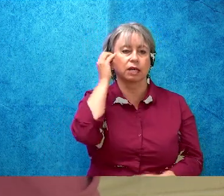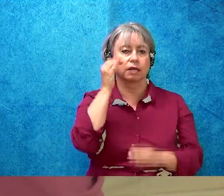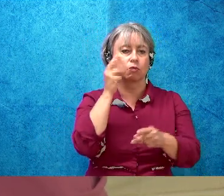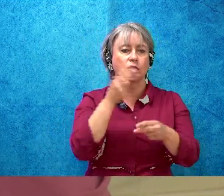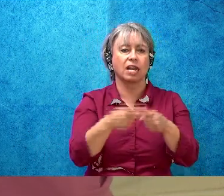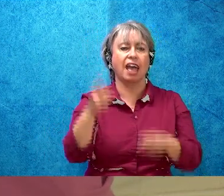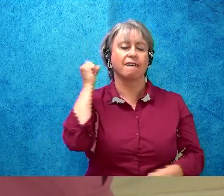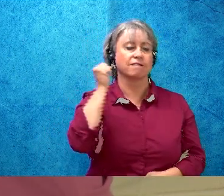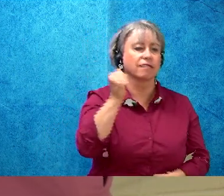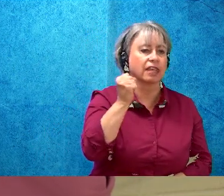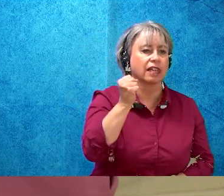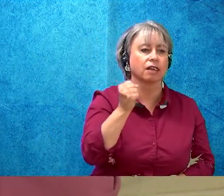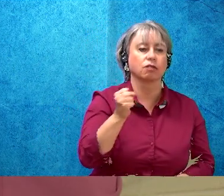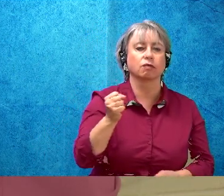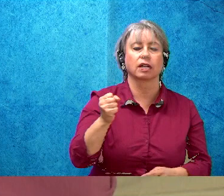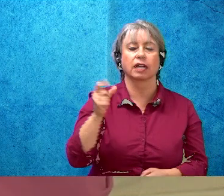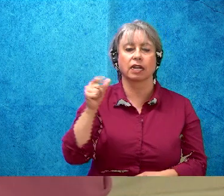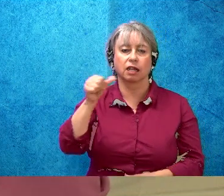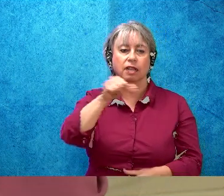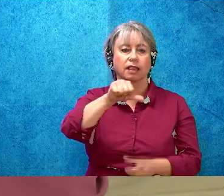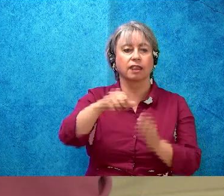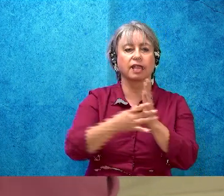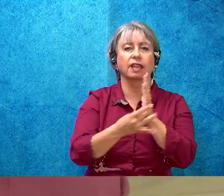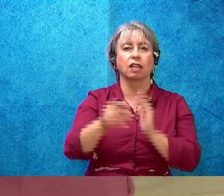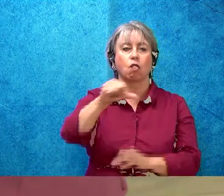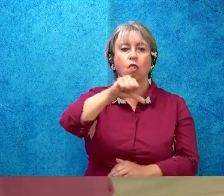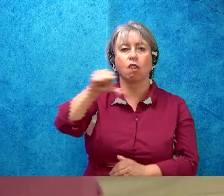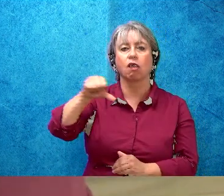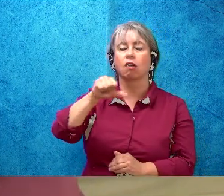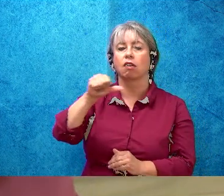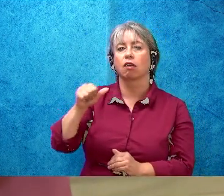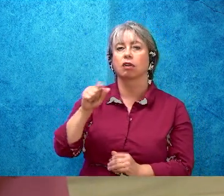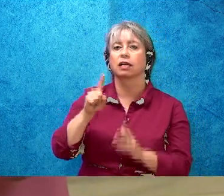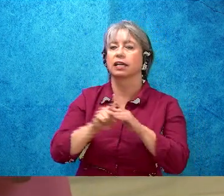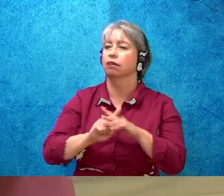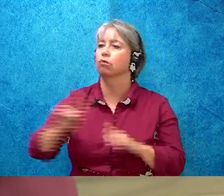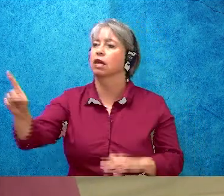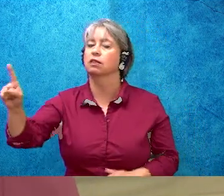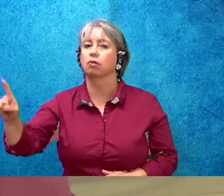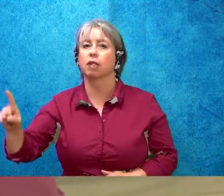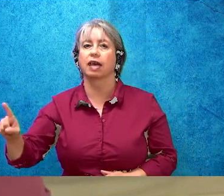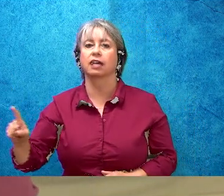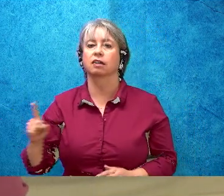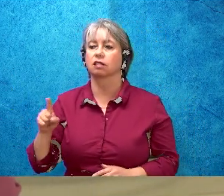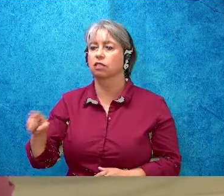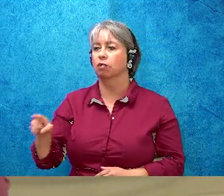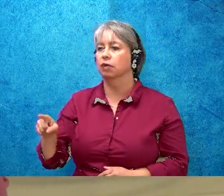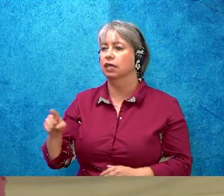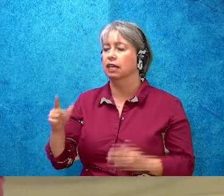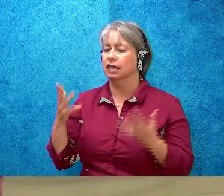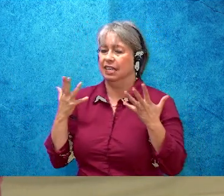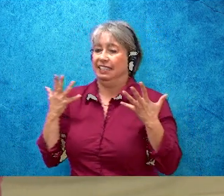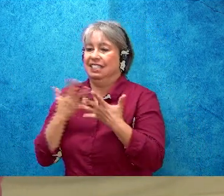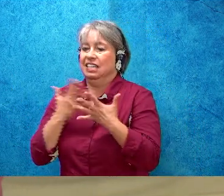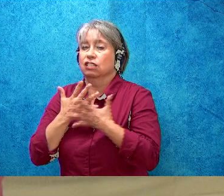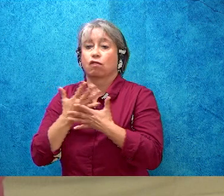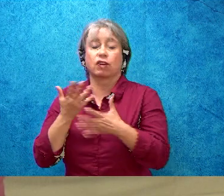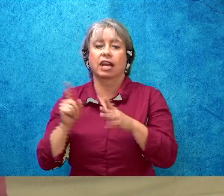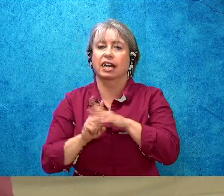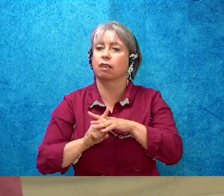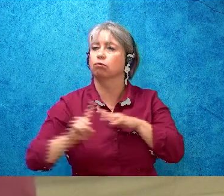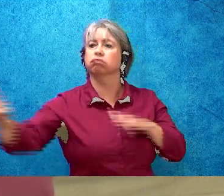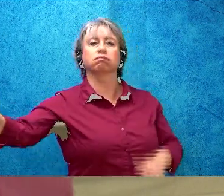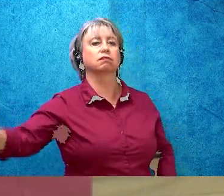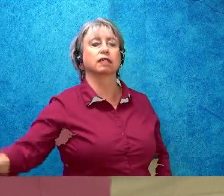okay? Cupid is afraid of being rejected by her, so that's why he bolts. He's like, I'm out,